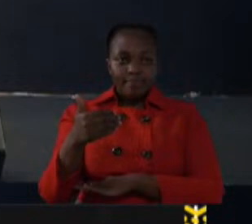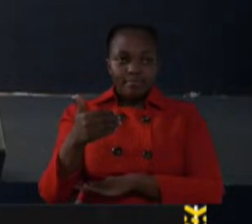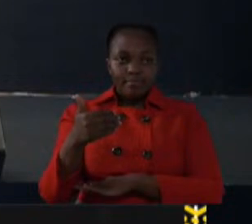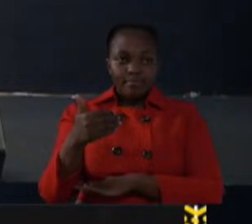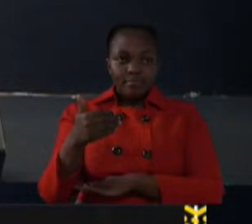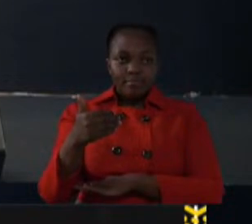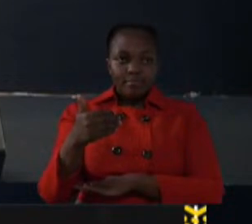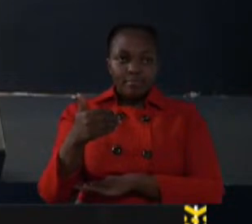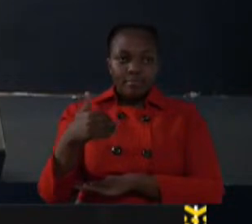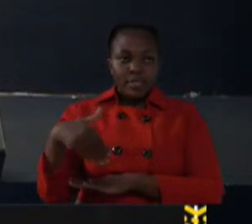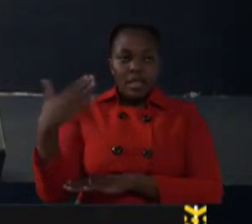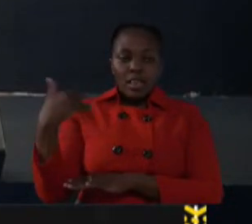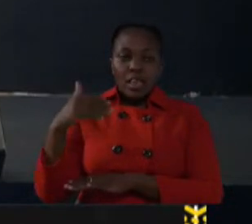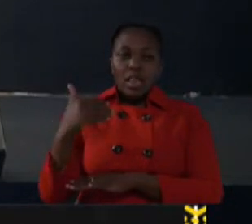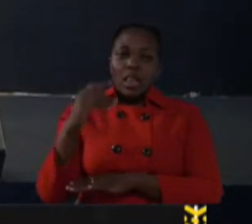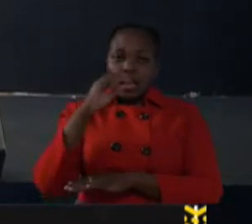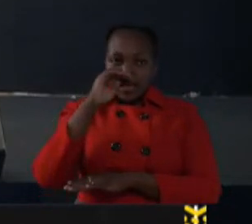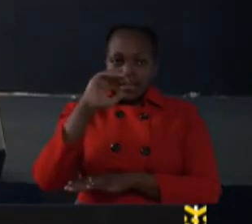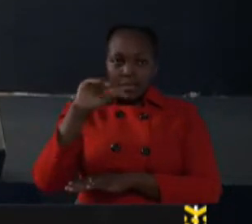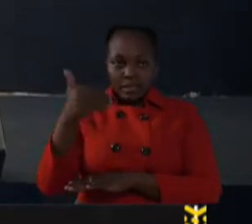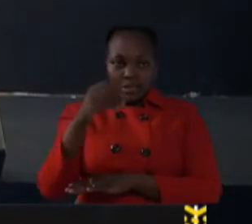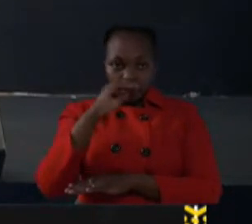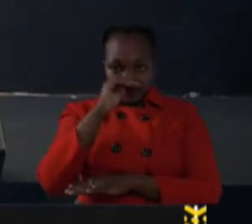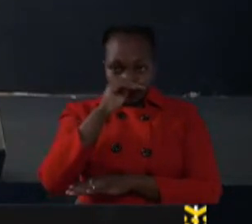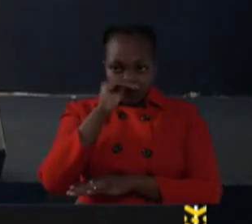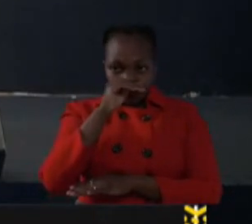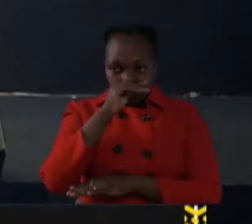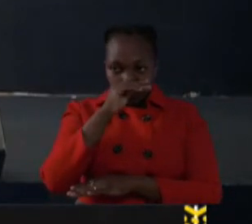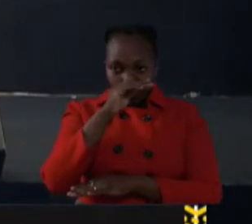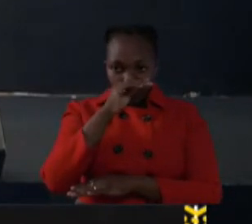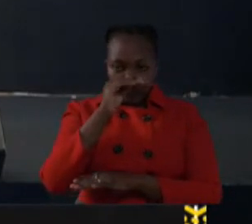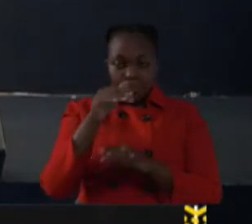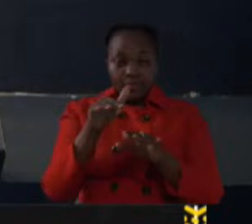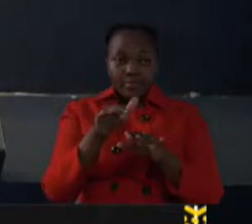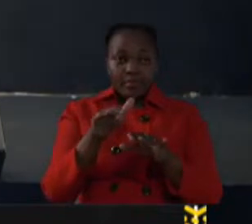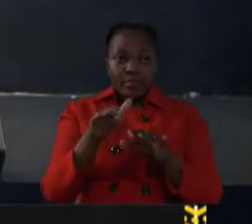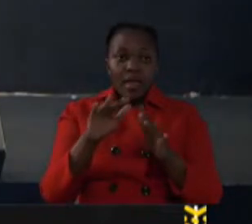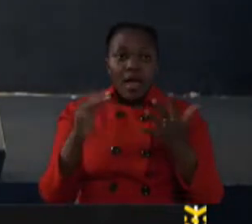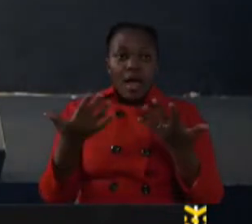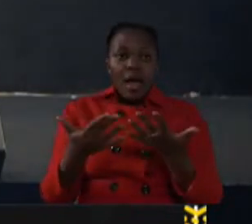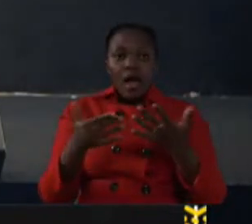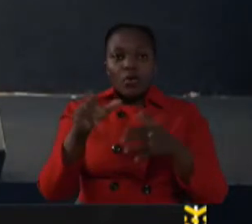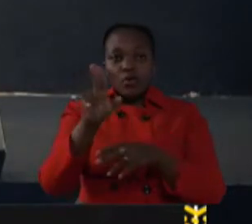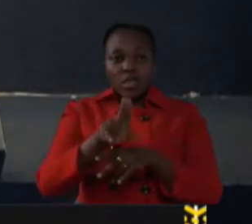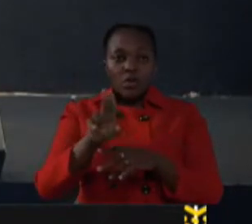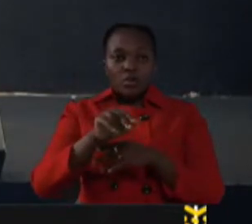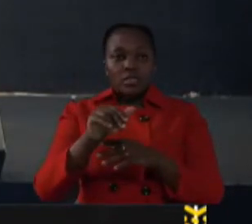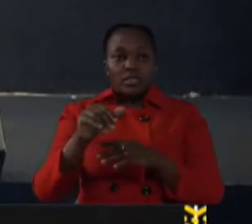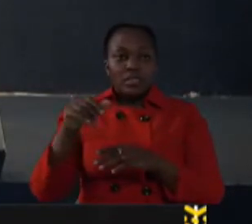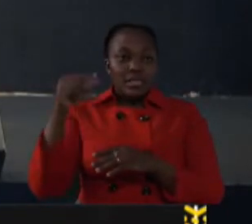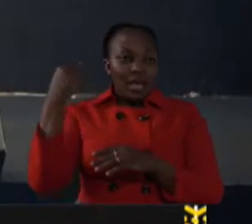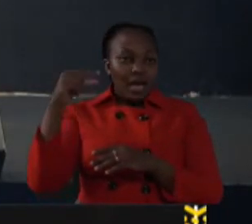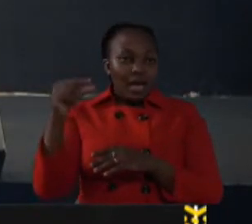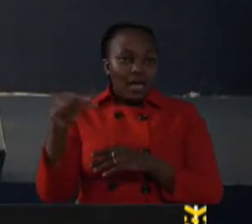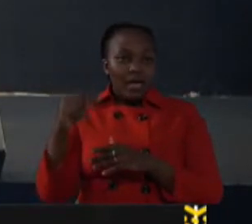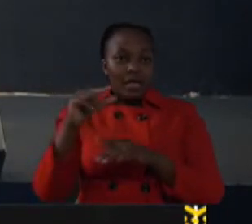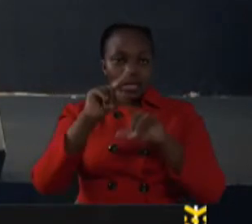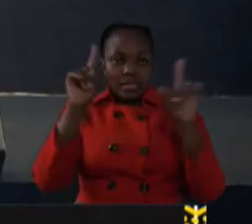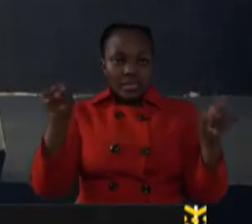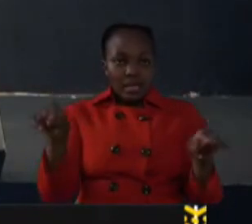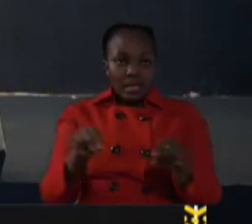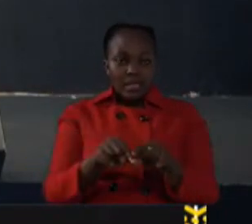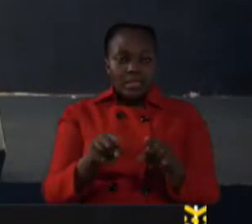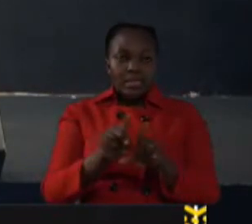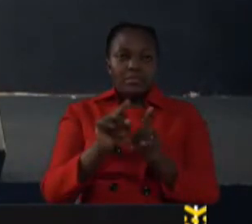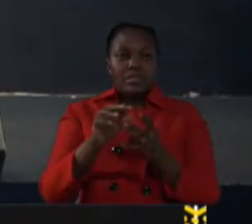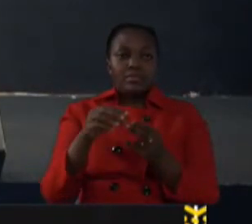the last city of The Last Airbenders, the way they cleared all of them, everything. The way they used green screen and where they use, special